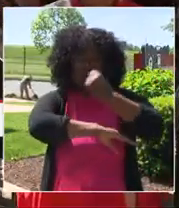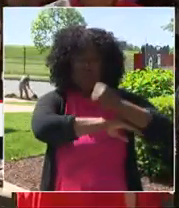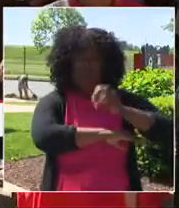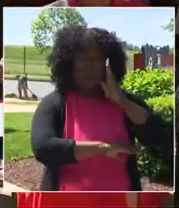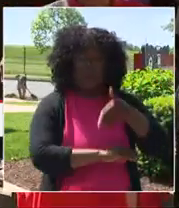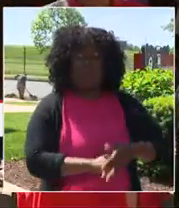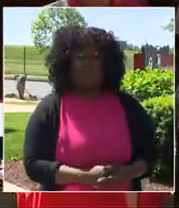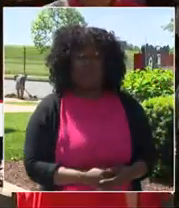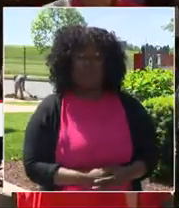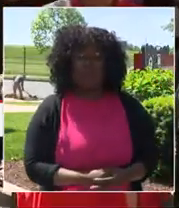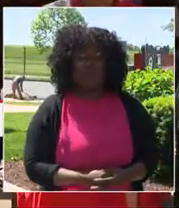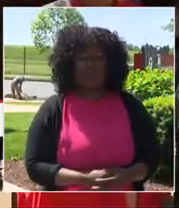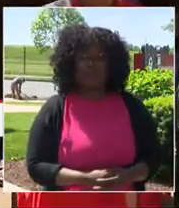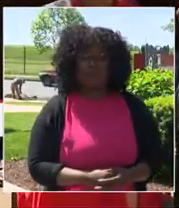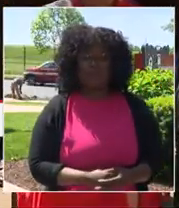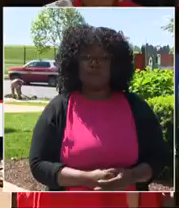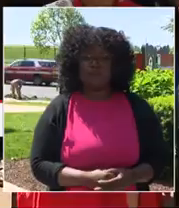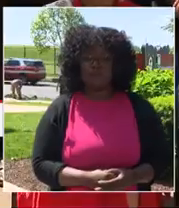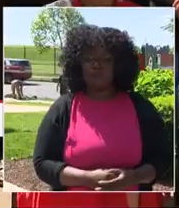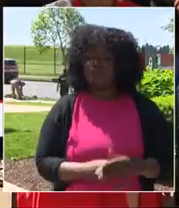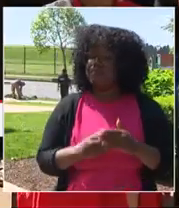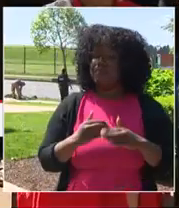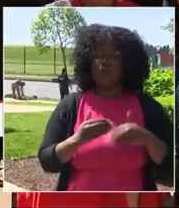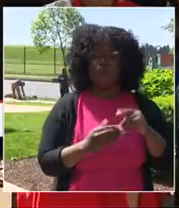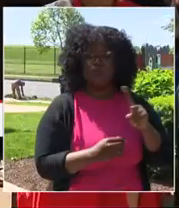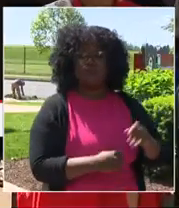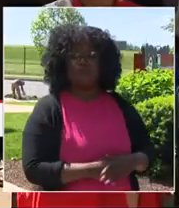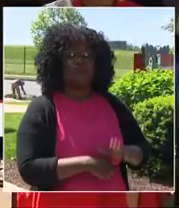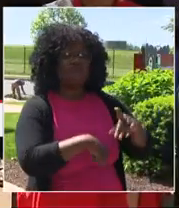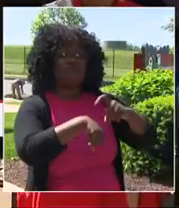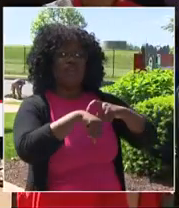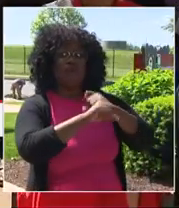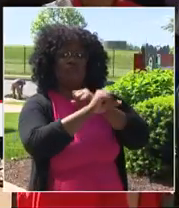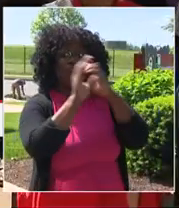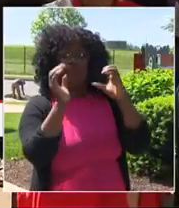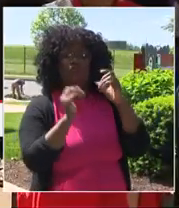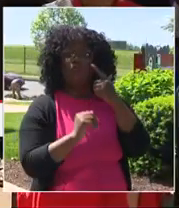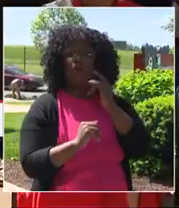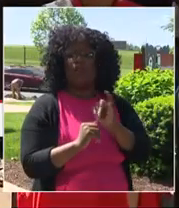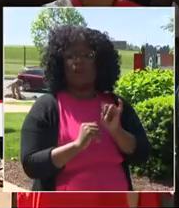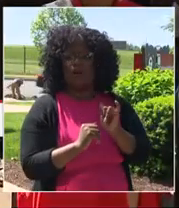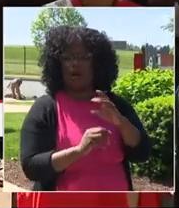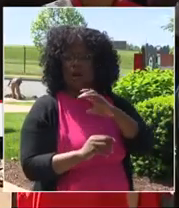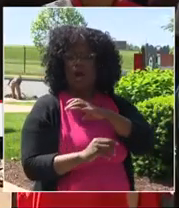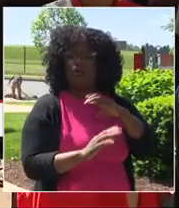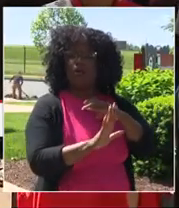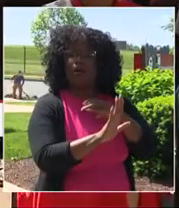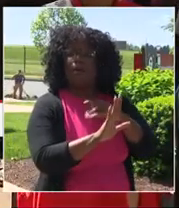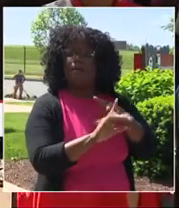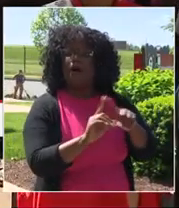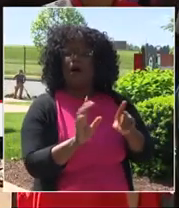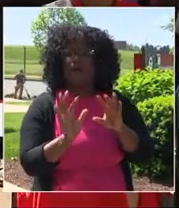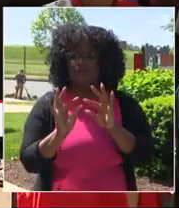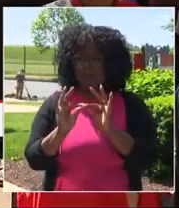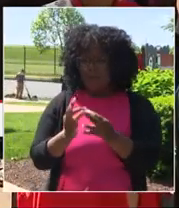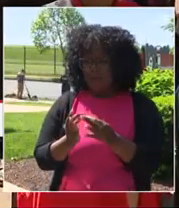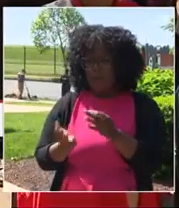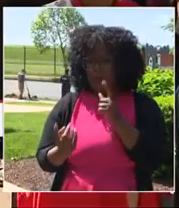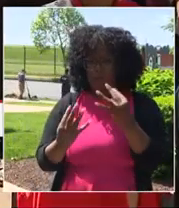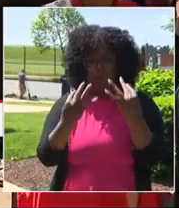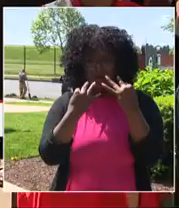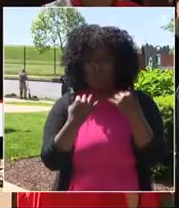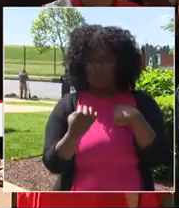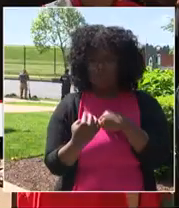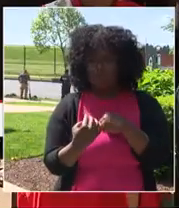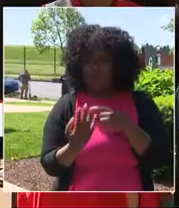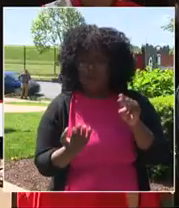and Congress, but just for families out there that are listening and watching, they have Medicaid, they rely on this. God forbid this does happen. What